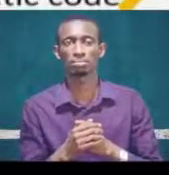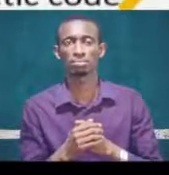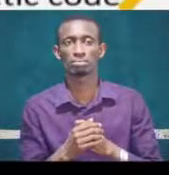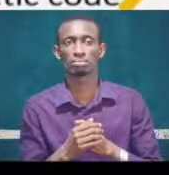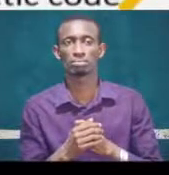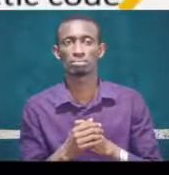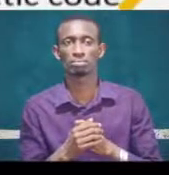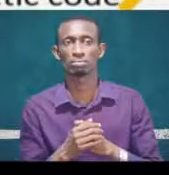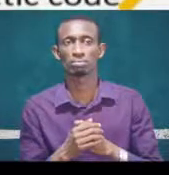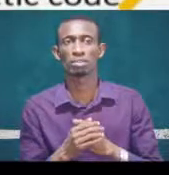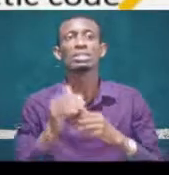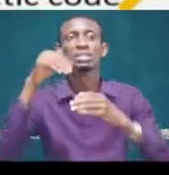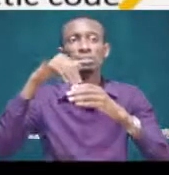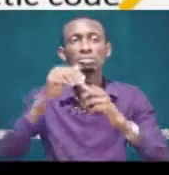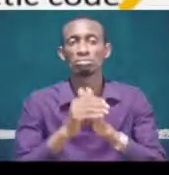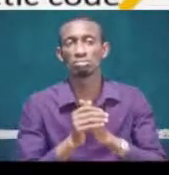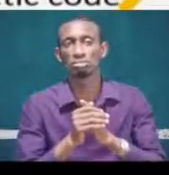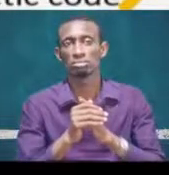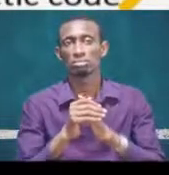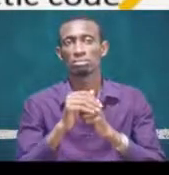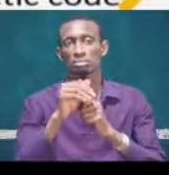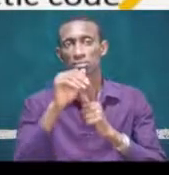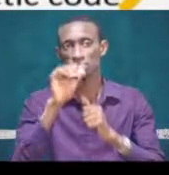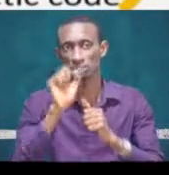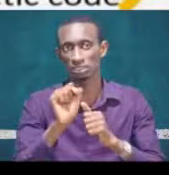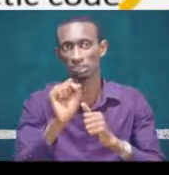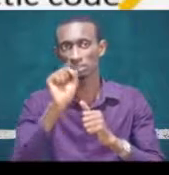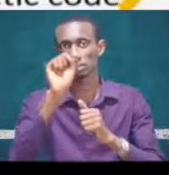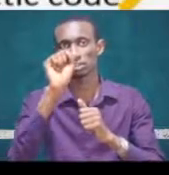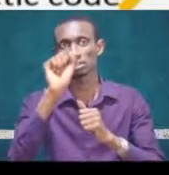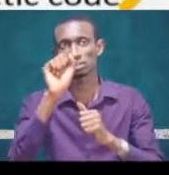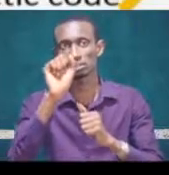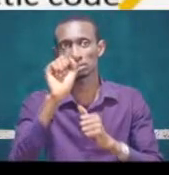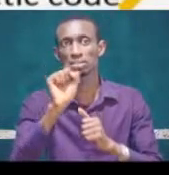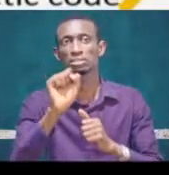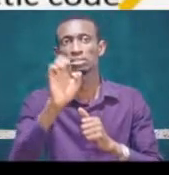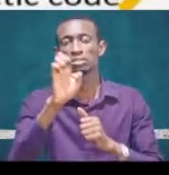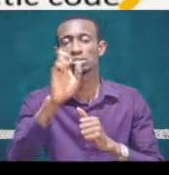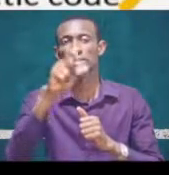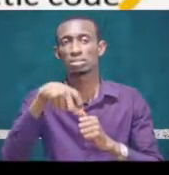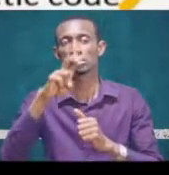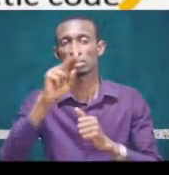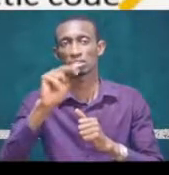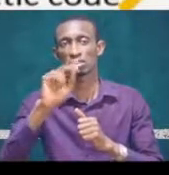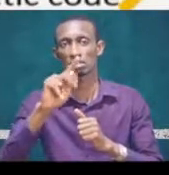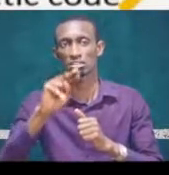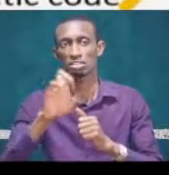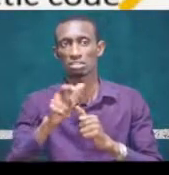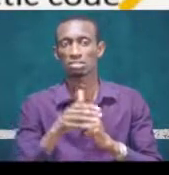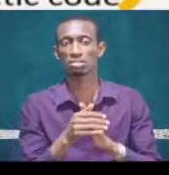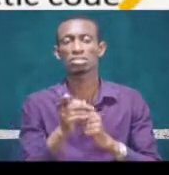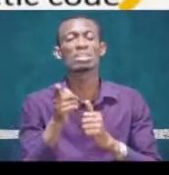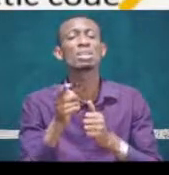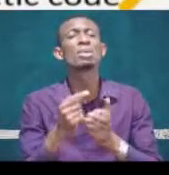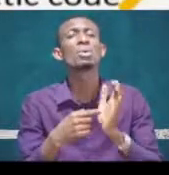they got a synthesized mRNA known, meaning that they were able to tell which letters there are in